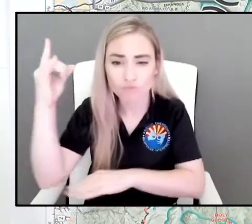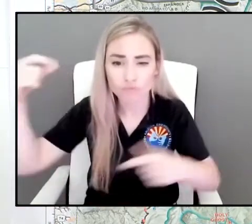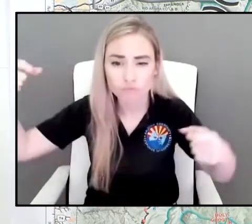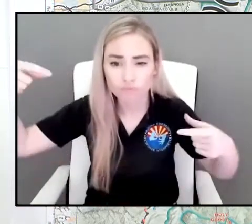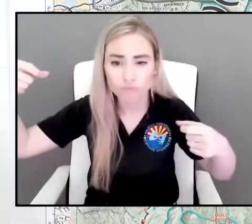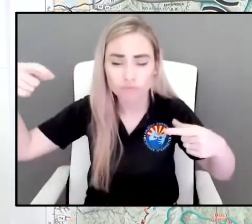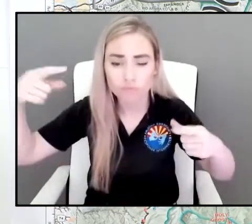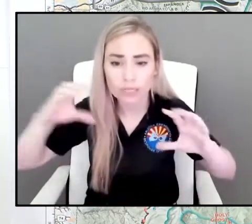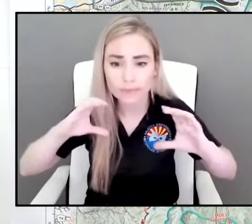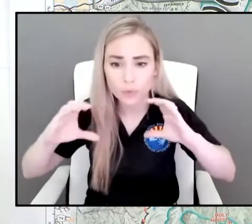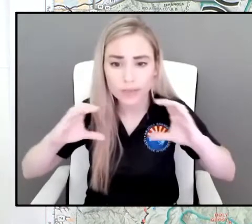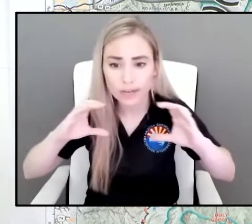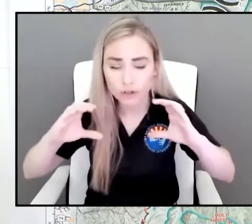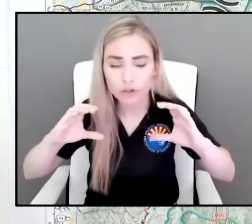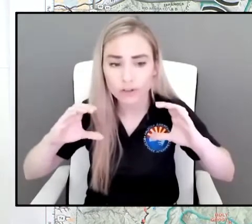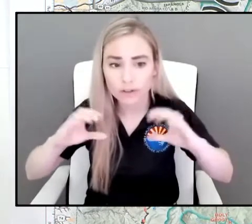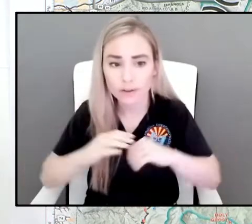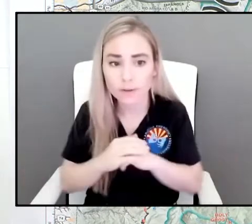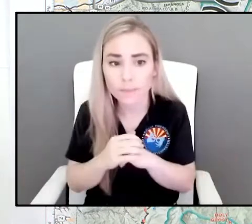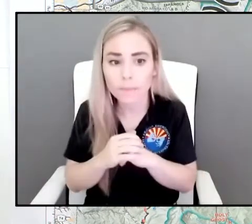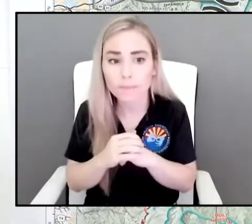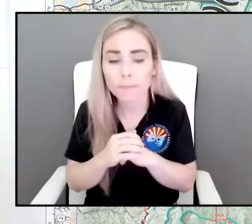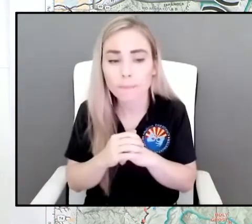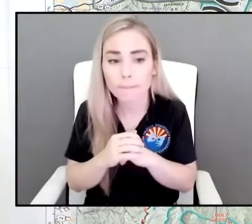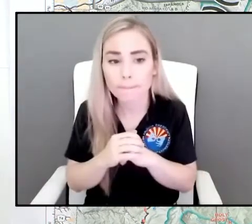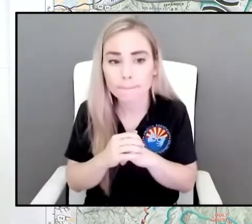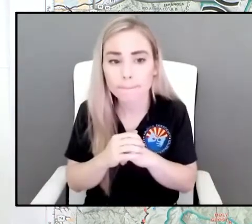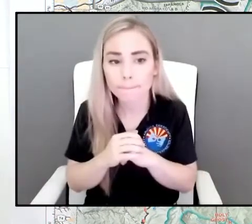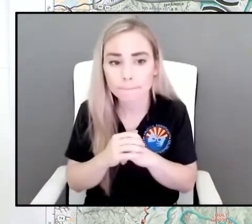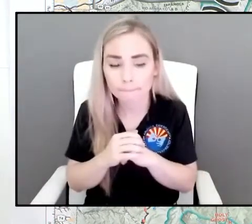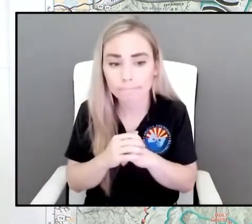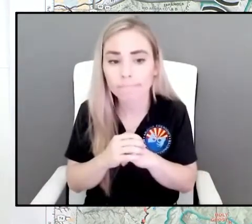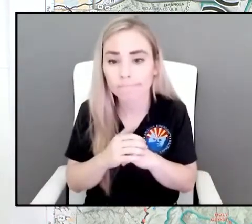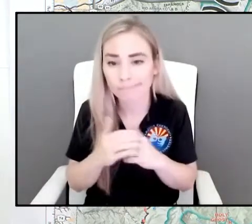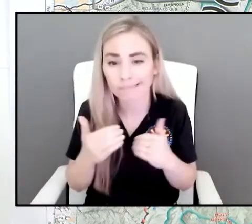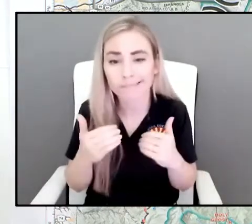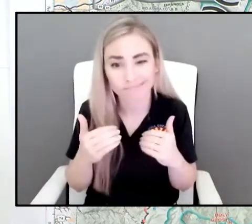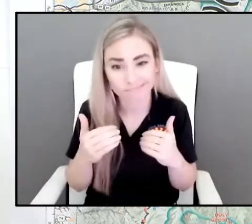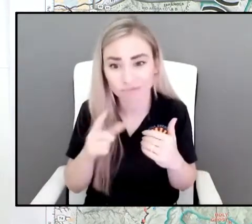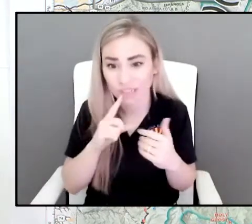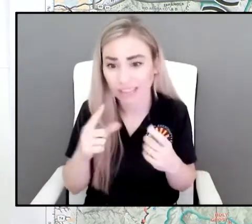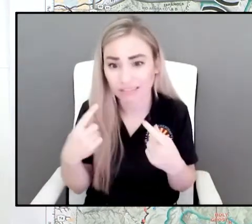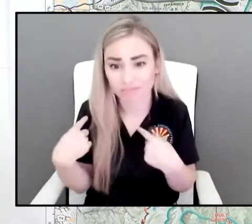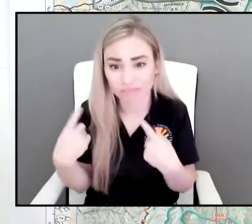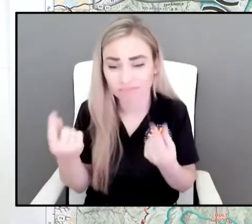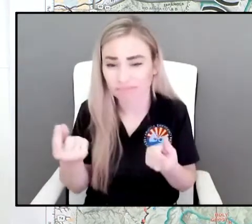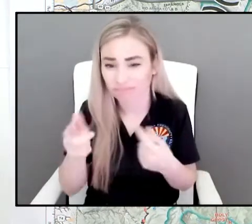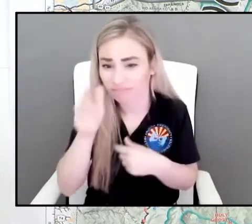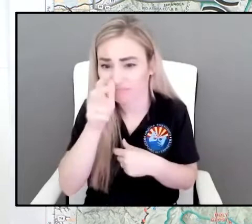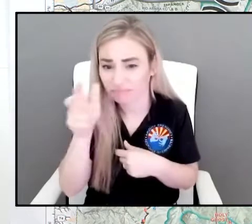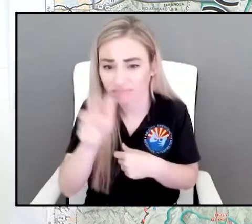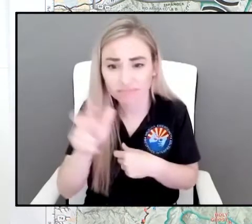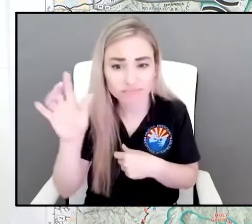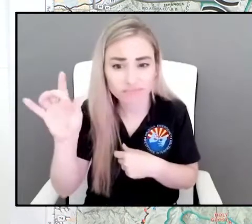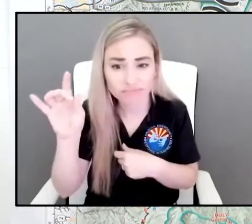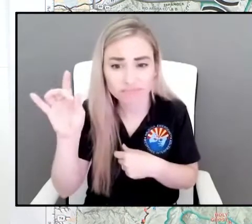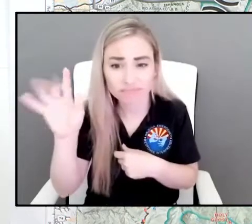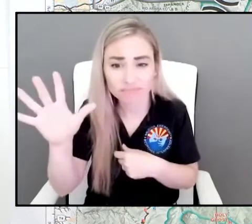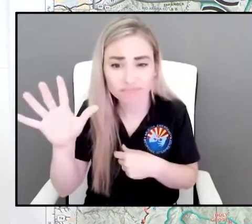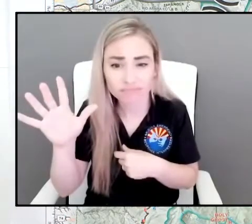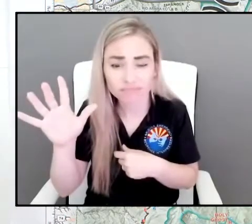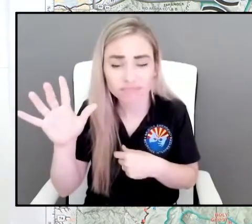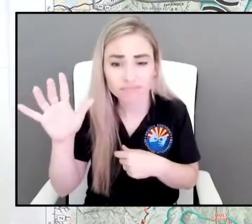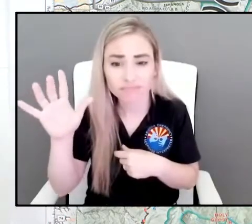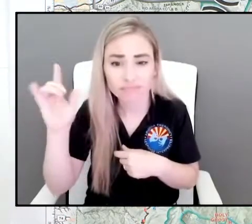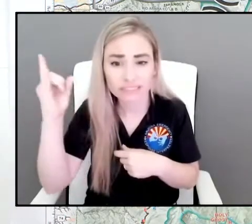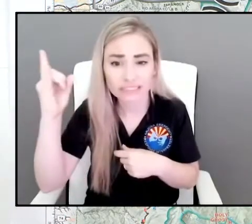we have very poor cell service, so the National Weather Organization has issued